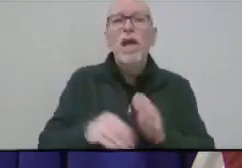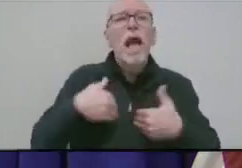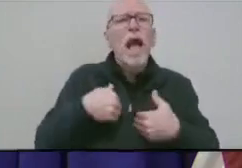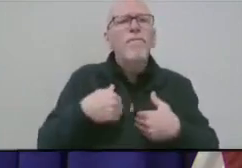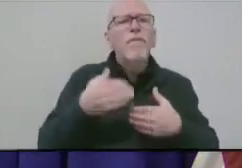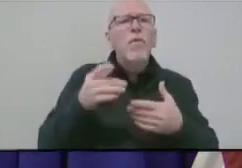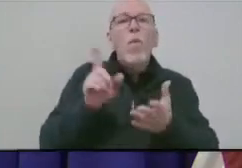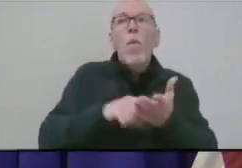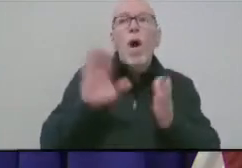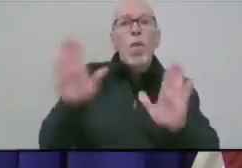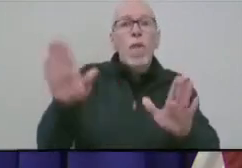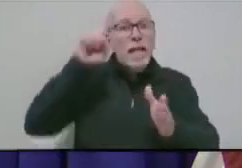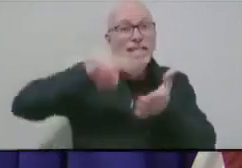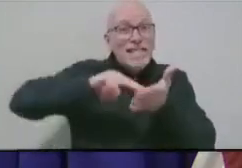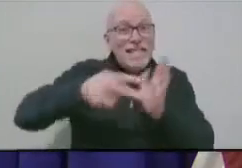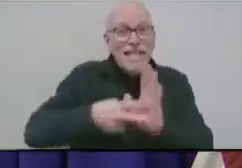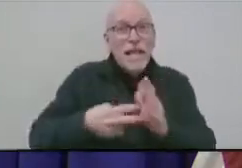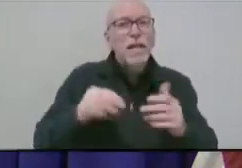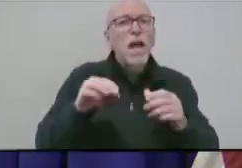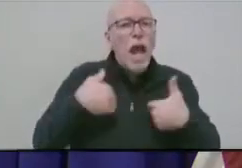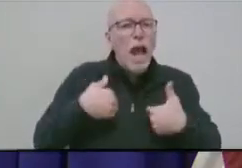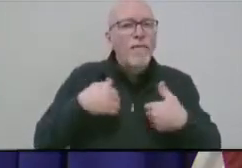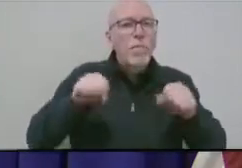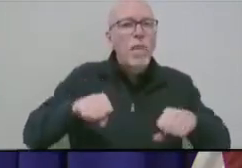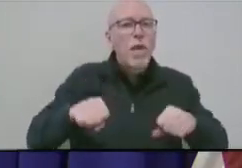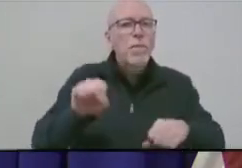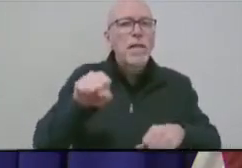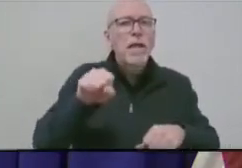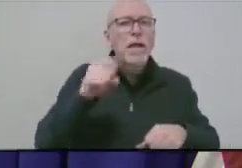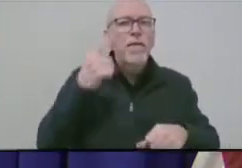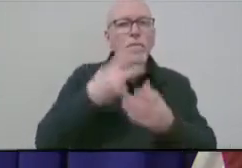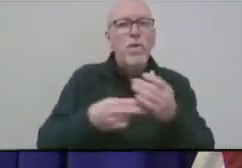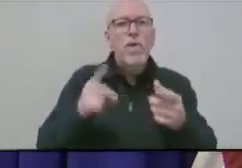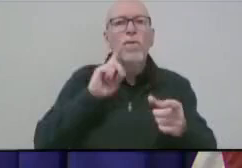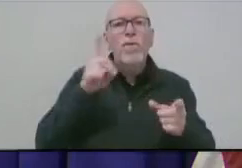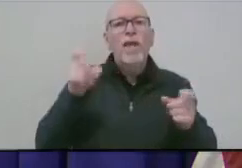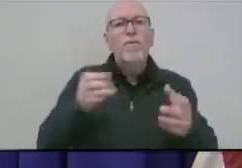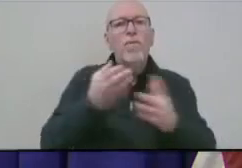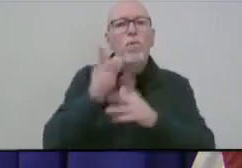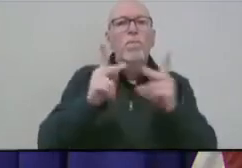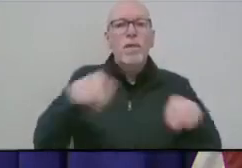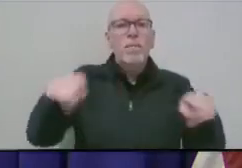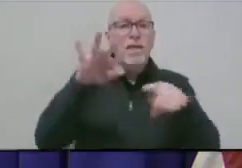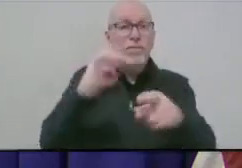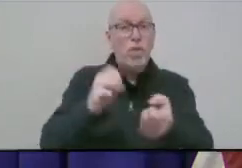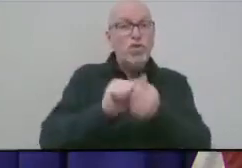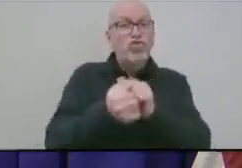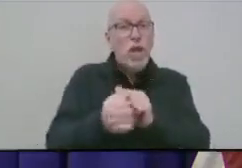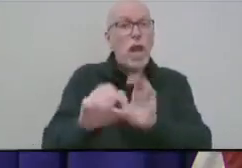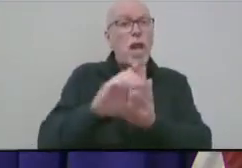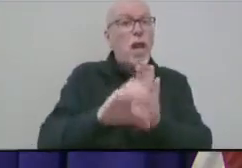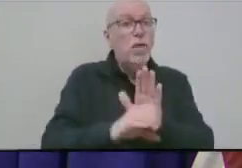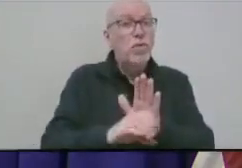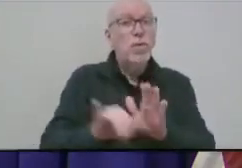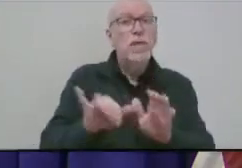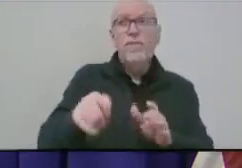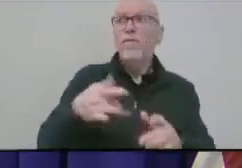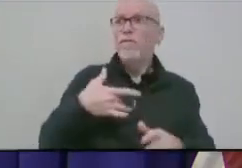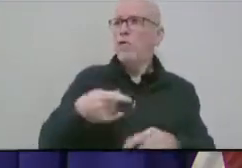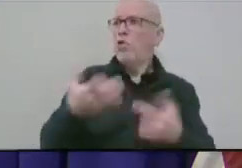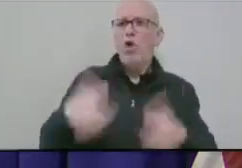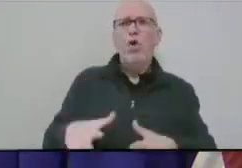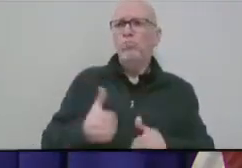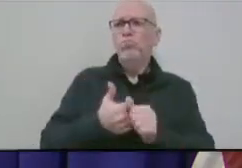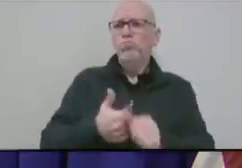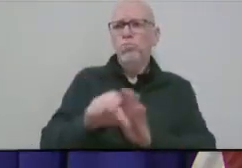the intent of both of those bills, and that goes through the people if you want to change the Constitution. Now, if you think it's constitutional, if you disagree